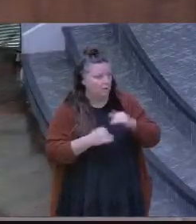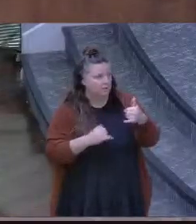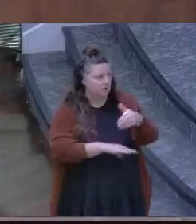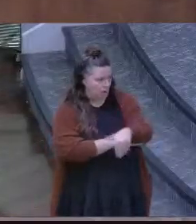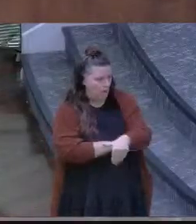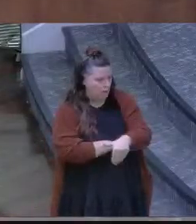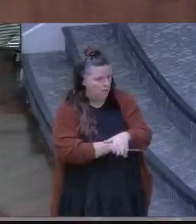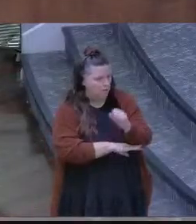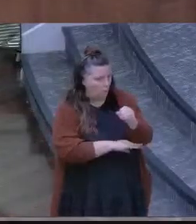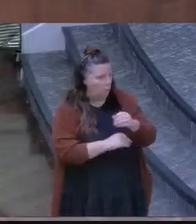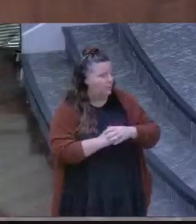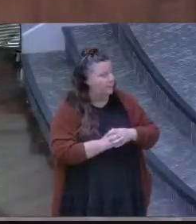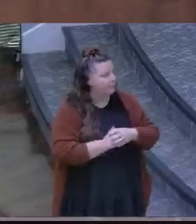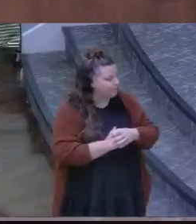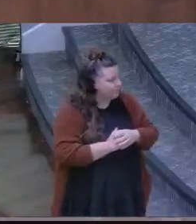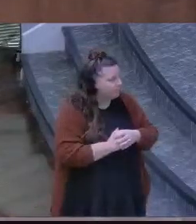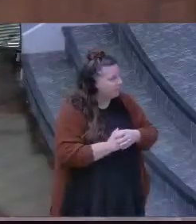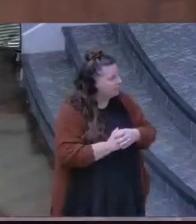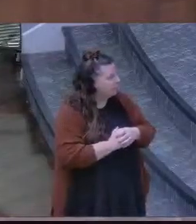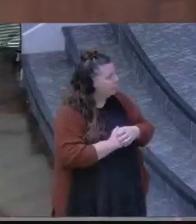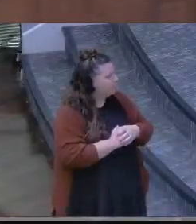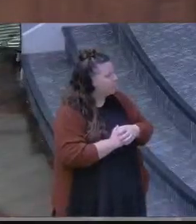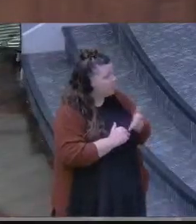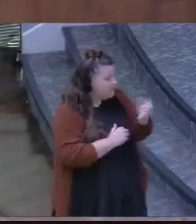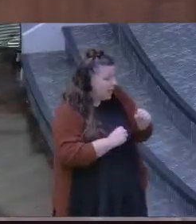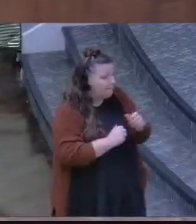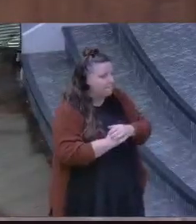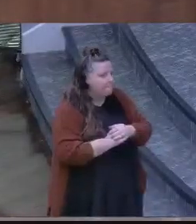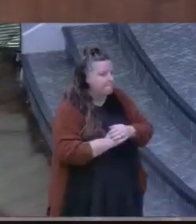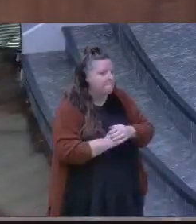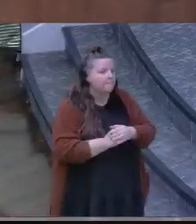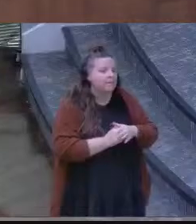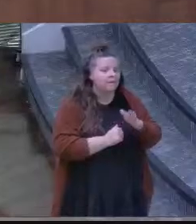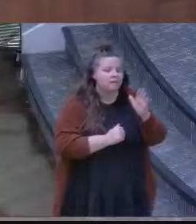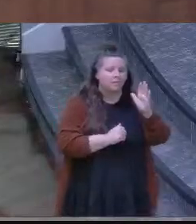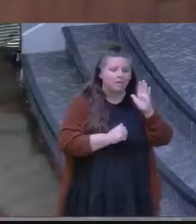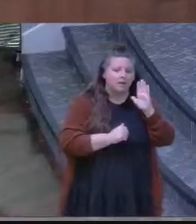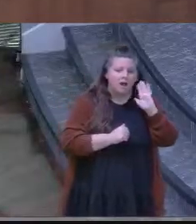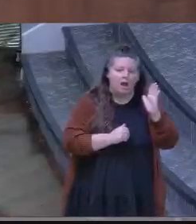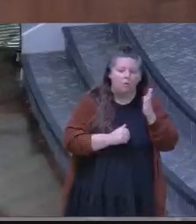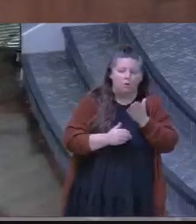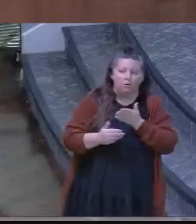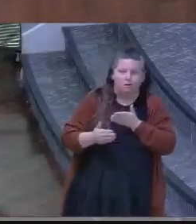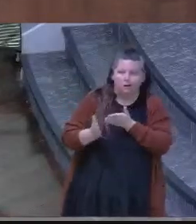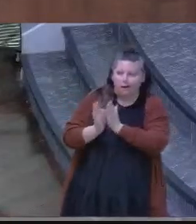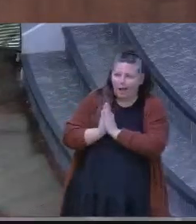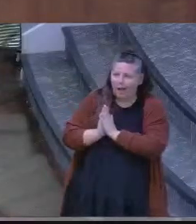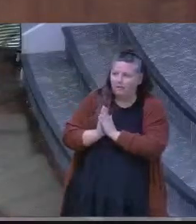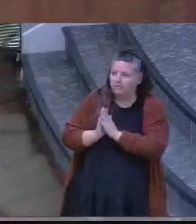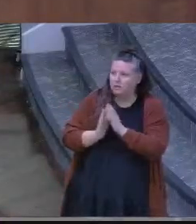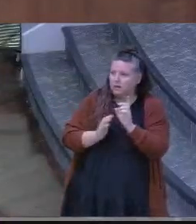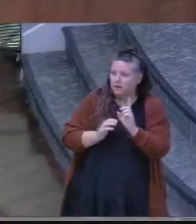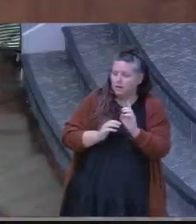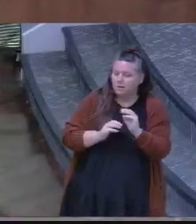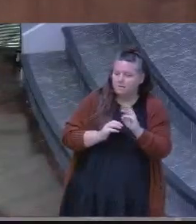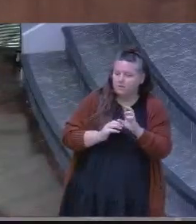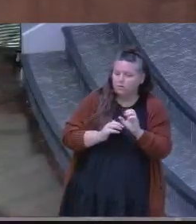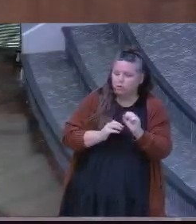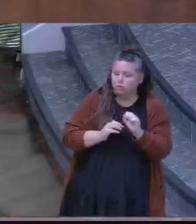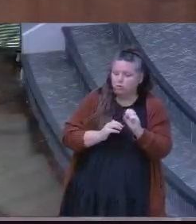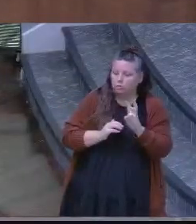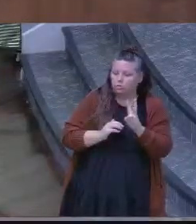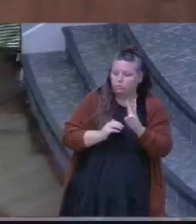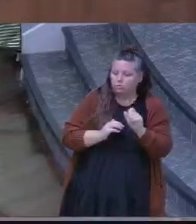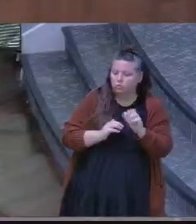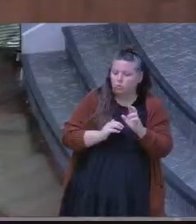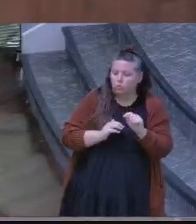Okay. And so, yeah. And I'll refer this to Mr. Swartz to answer the question. The first question